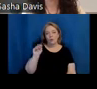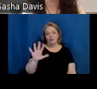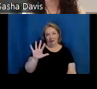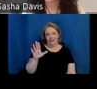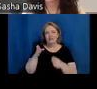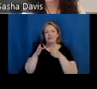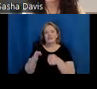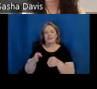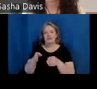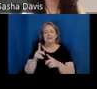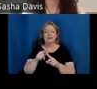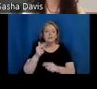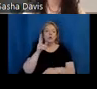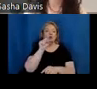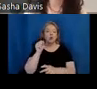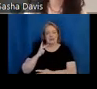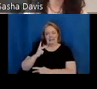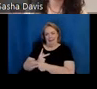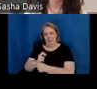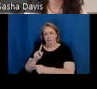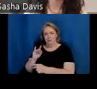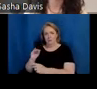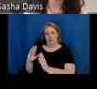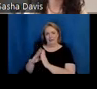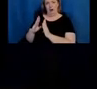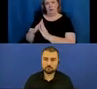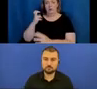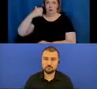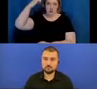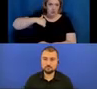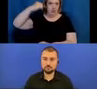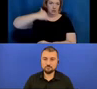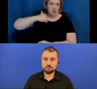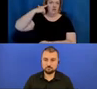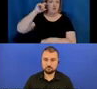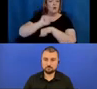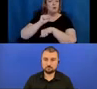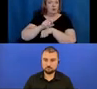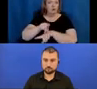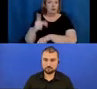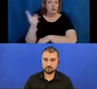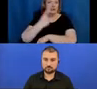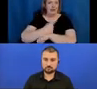Gross had always had a studio downtown, so he was always commuting down to the village to work during the day.